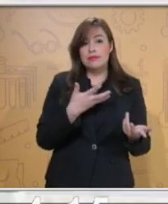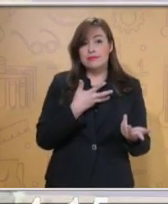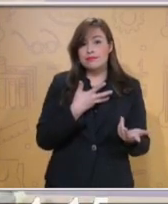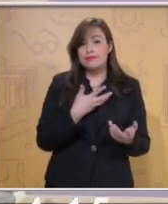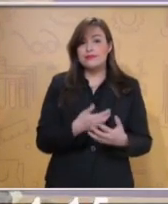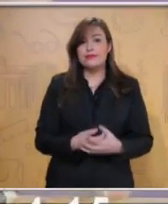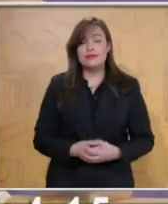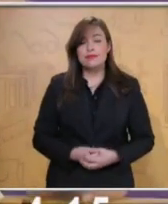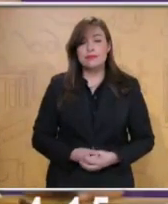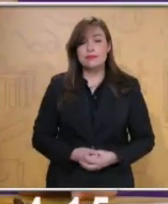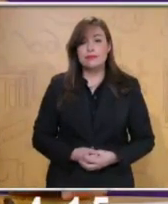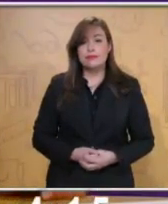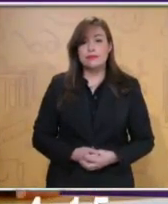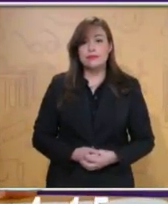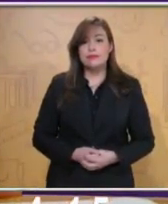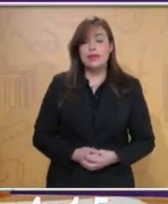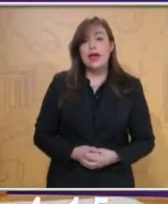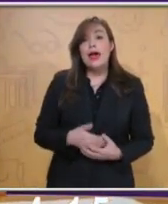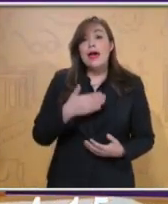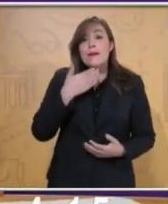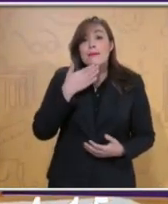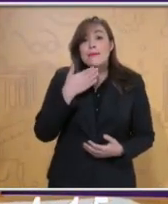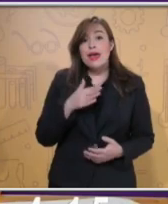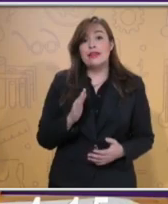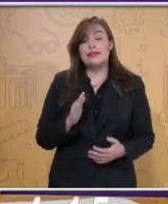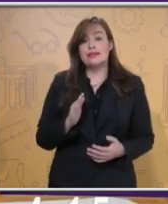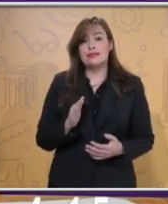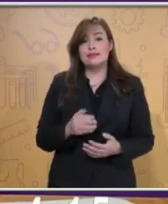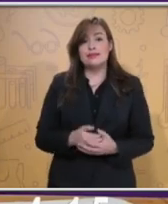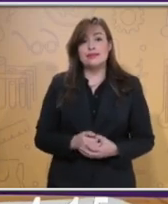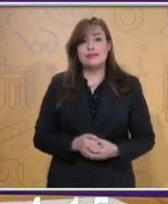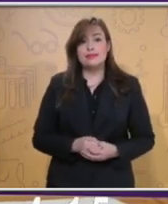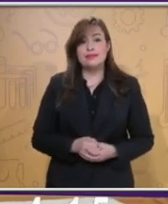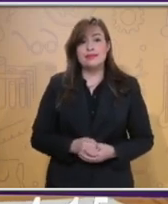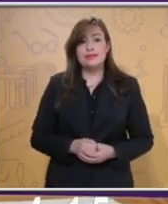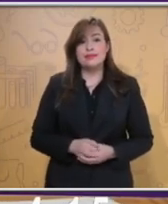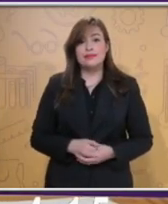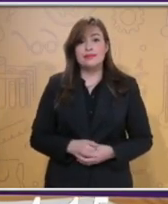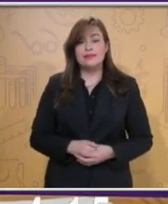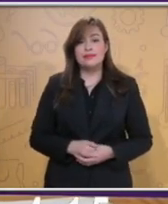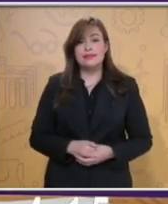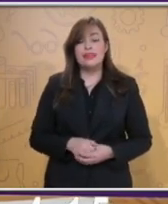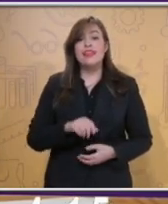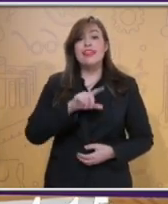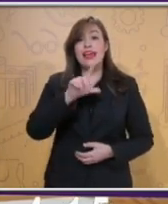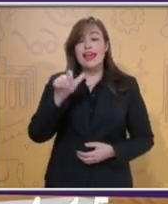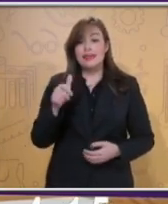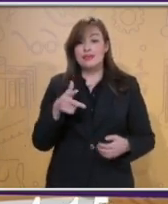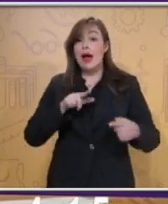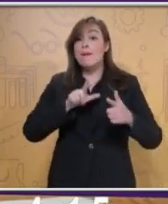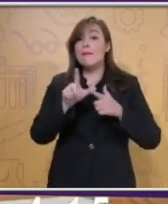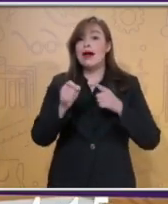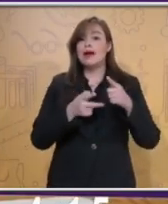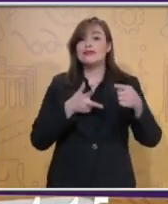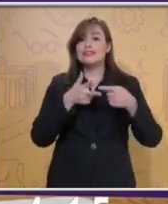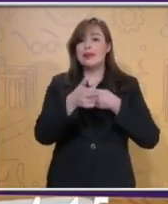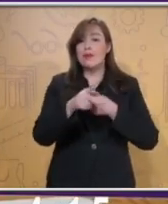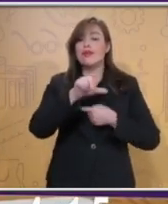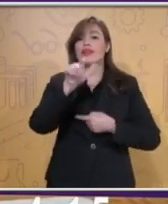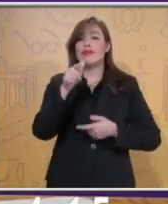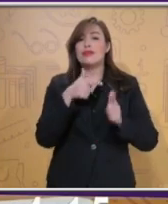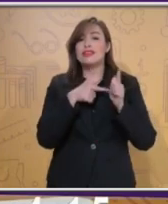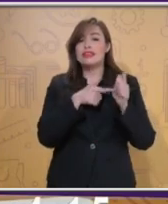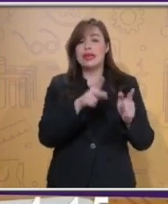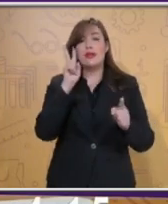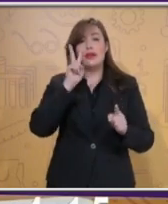okay? Well, we're going to make a pause, and after the pause, we're going to continue saying